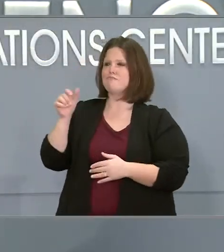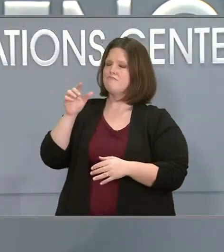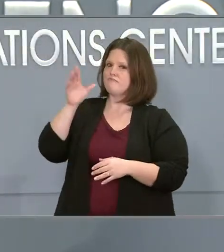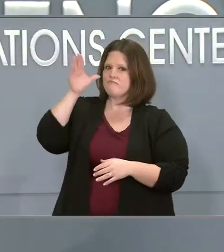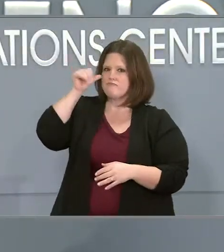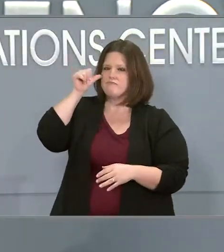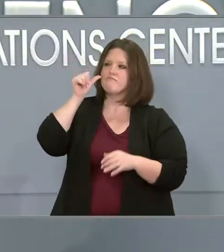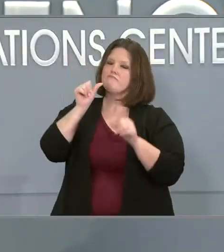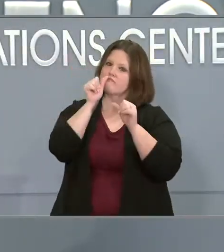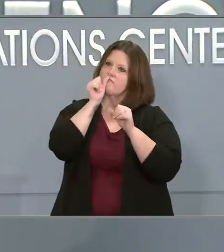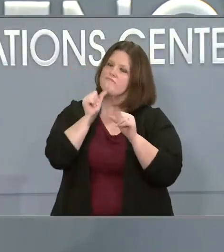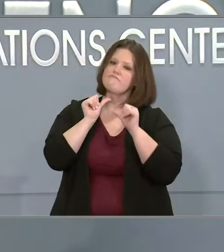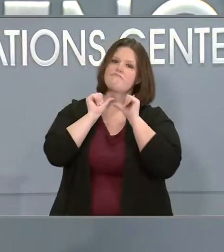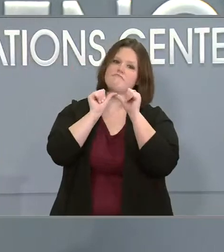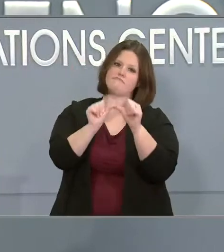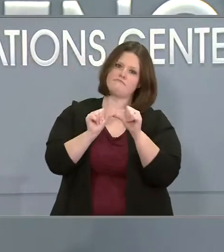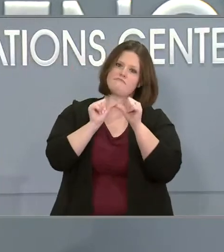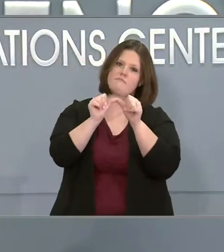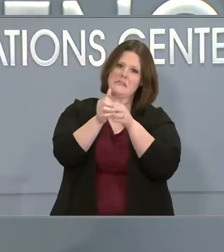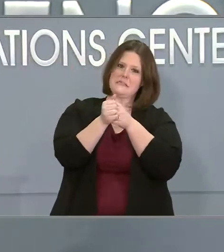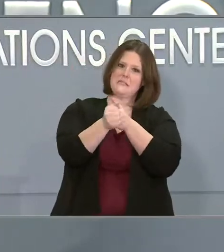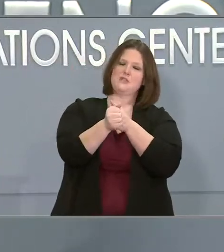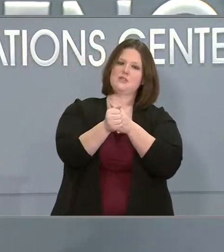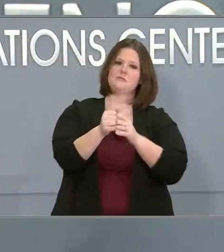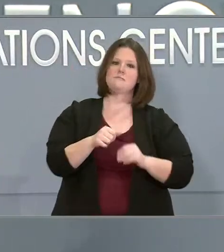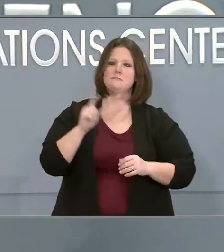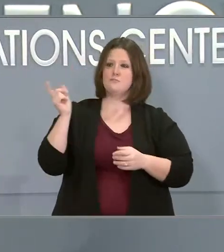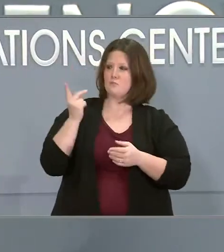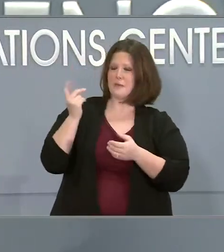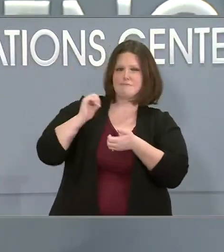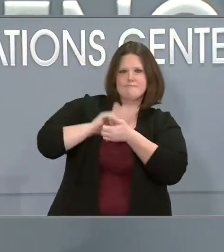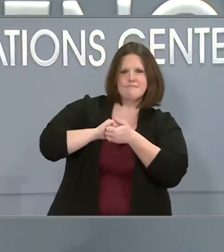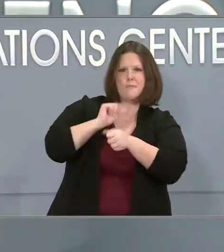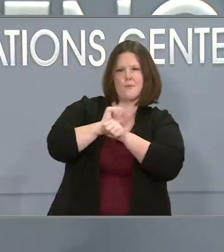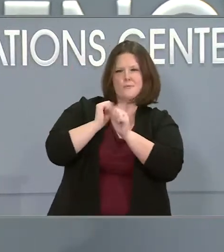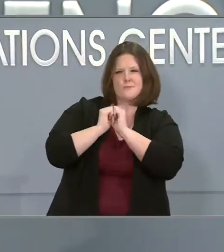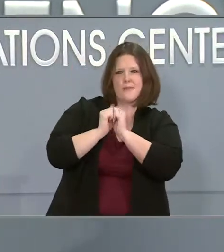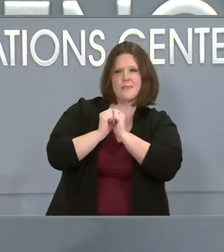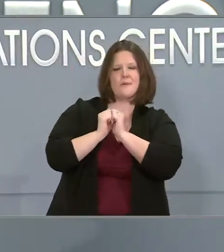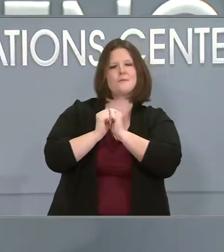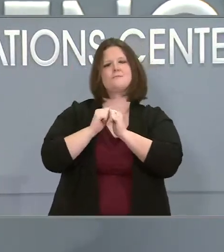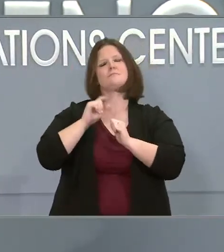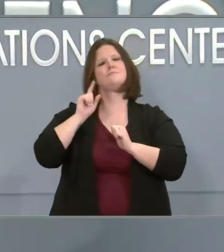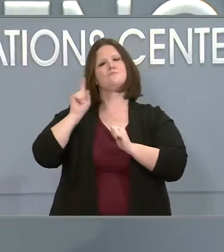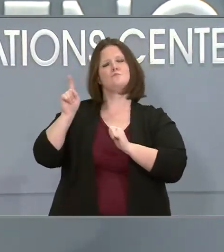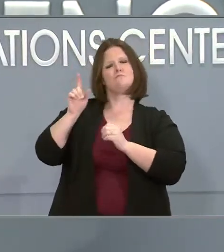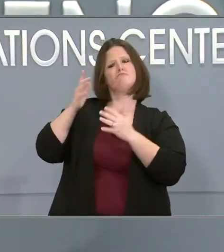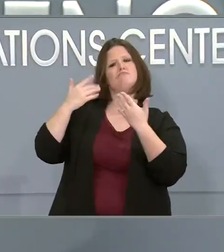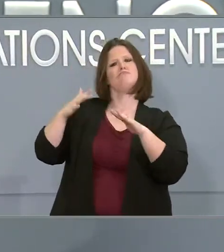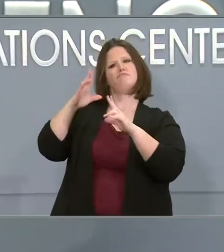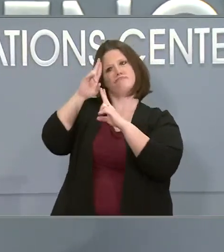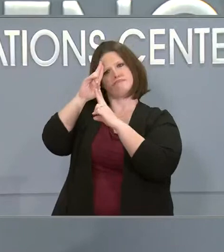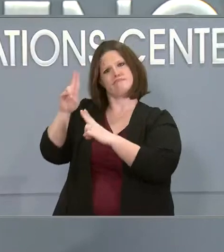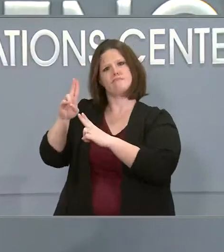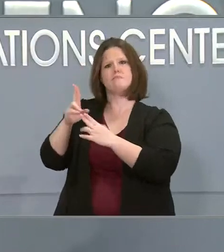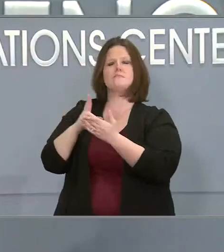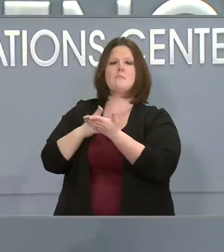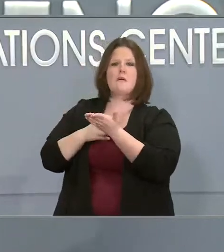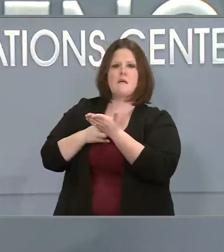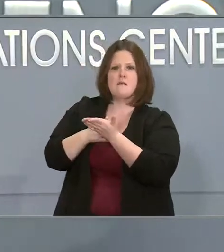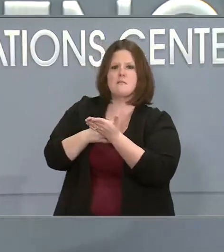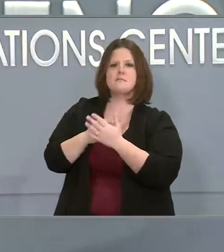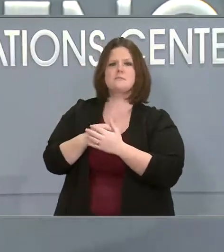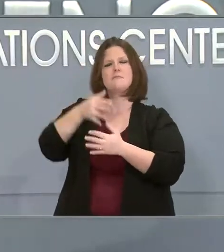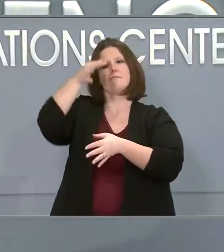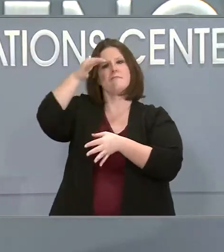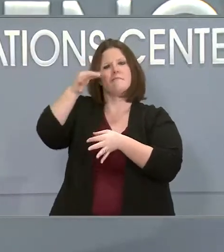leadership, your partnership, and your commitment to the people of North Carolina. You're a man of integrity, faith, and resilience, and I